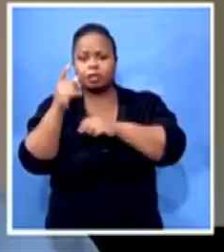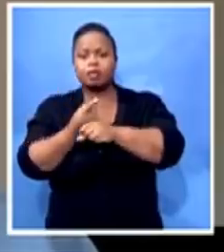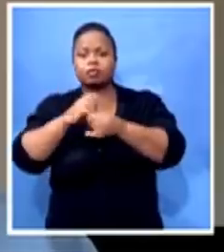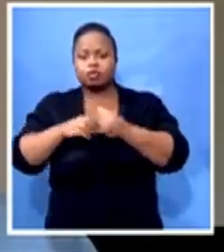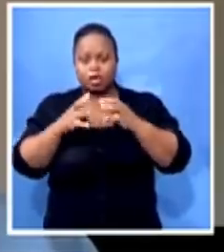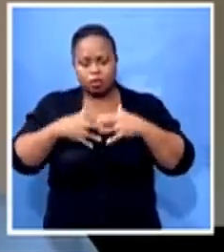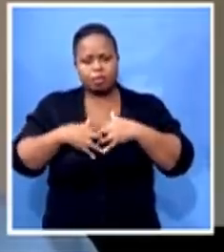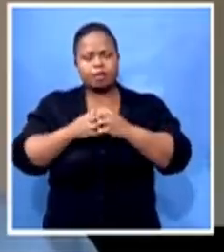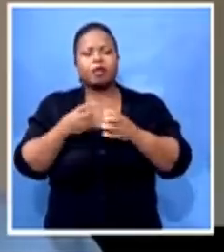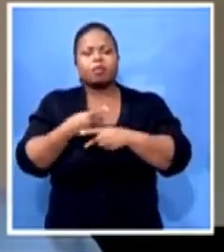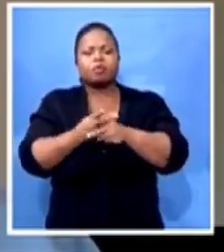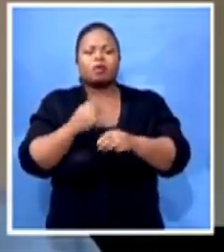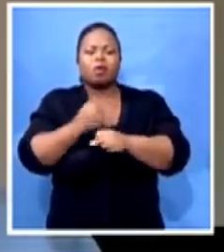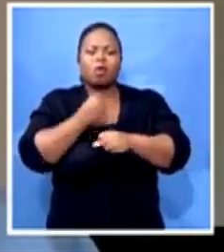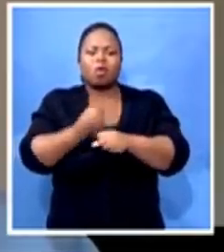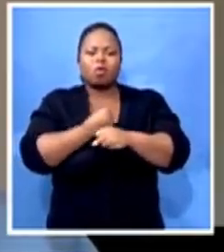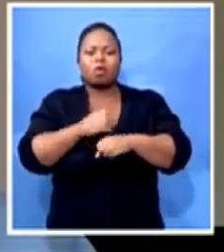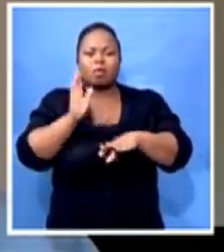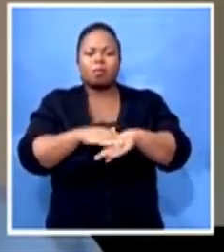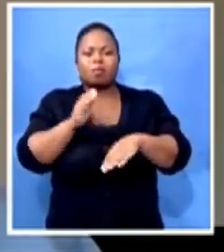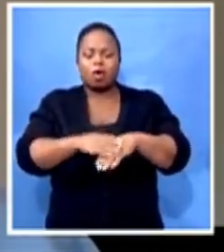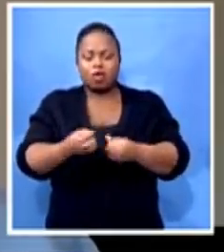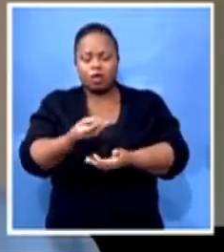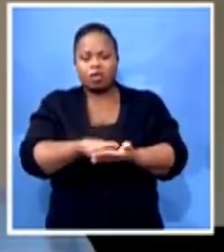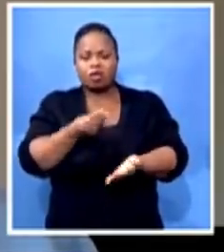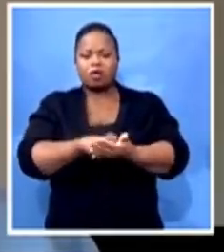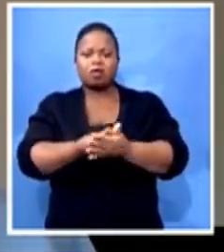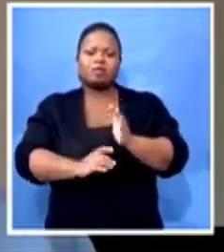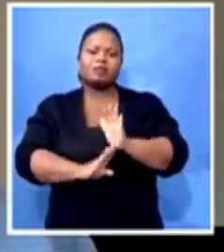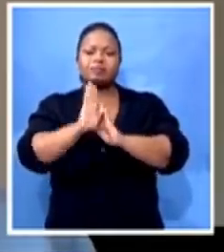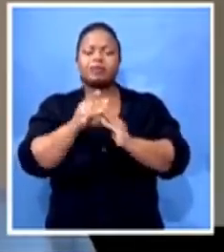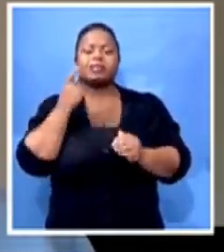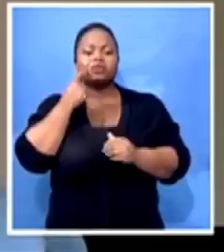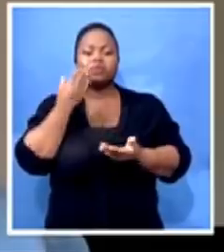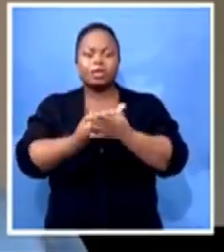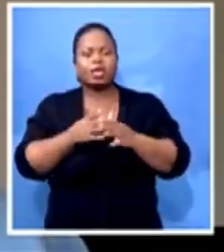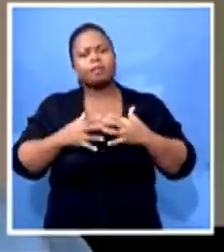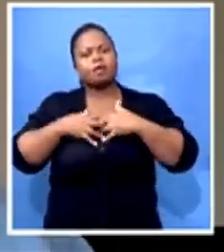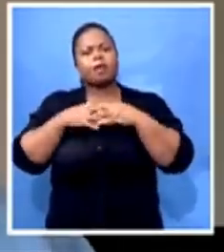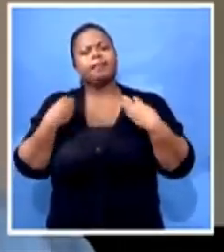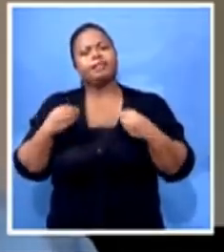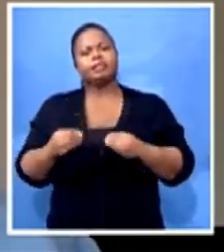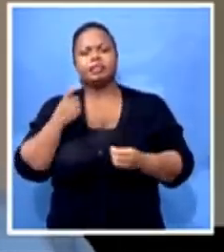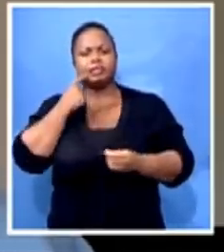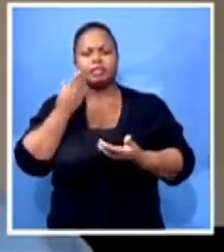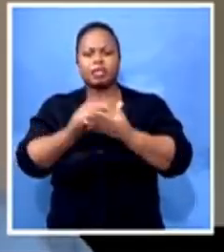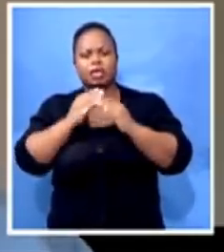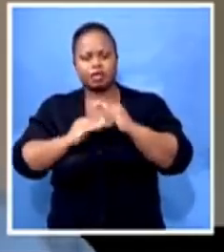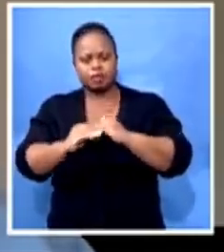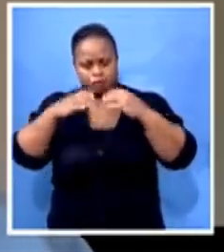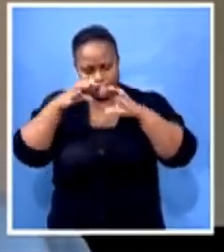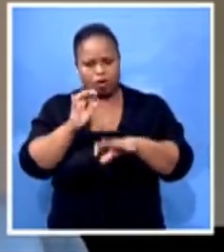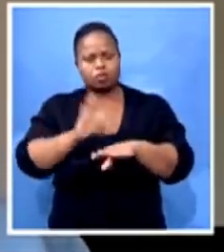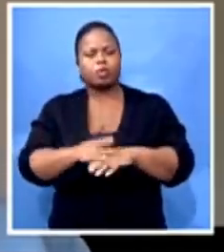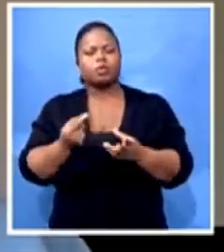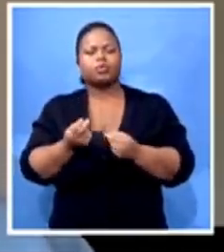for the economy and getting the new entrepreneurs to invest in the new economy, as opposed to trying to do